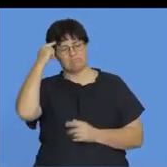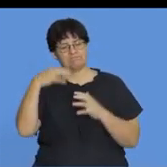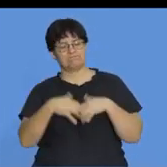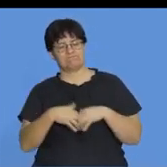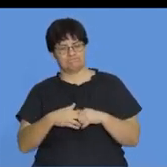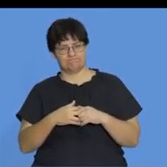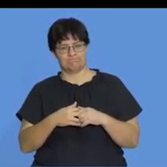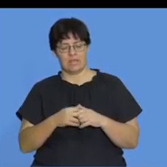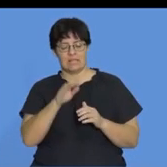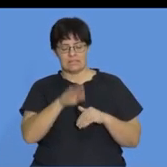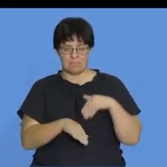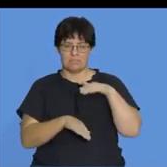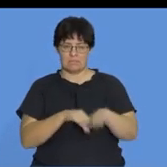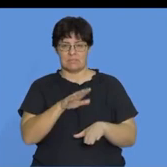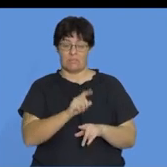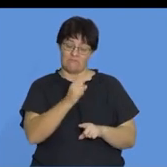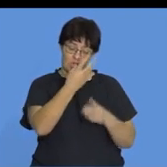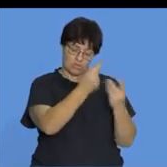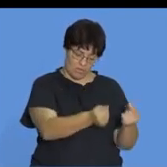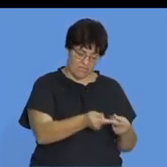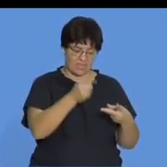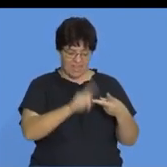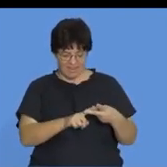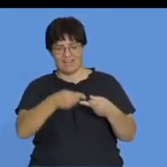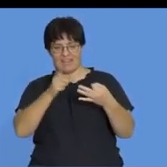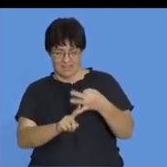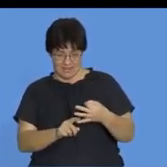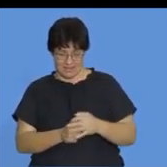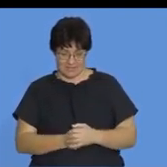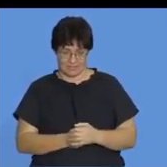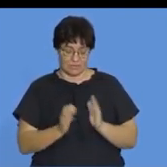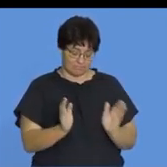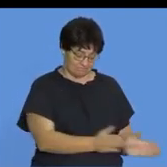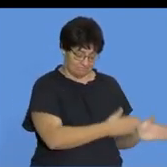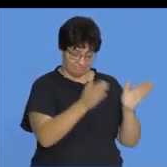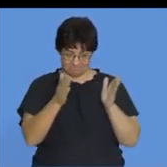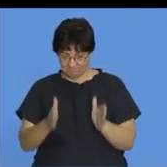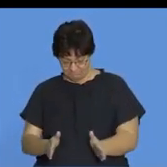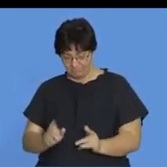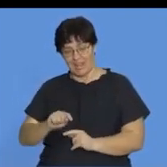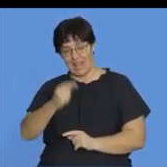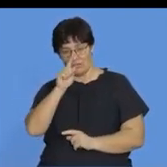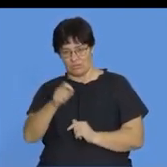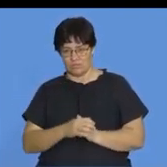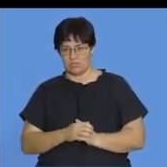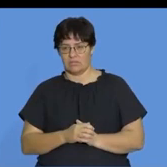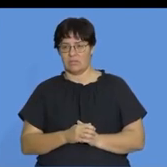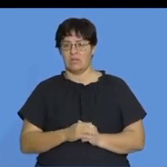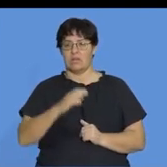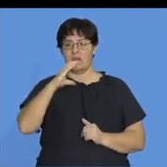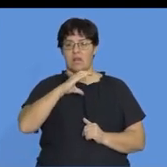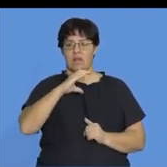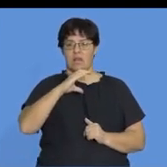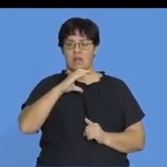this as a multi-step type of a problem. And then let's shift our attention to a different scenario altogether. It says here calcium